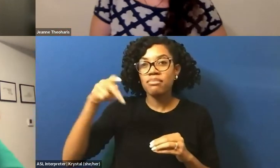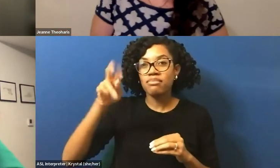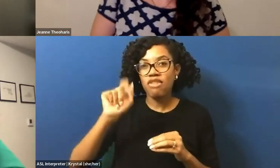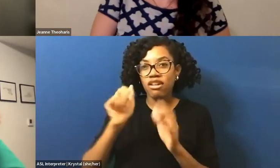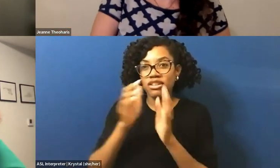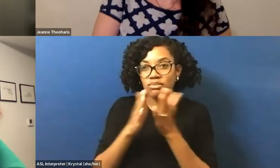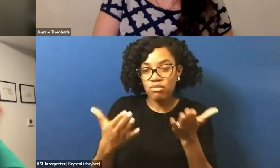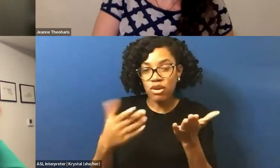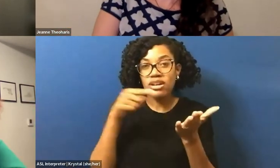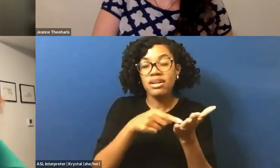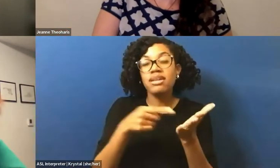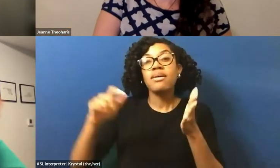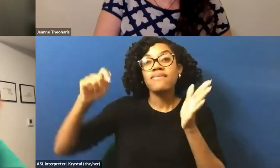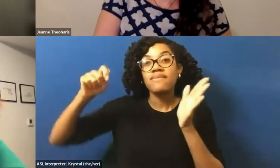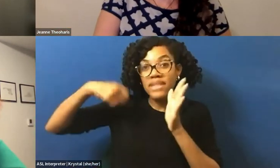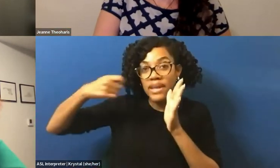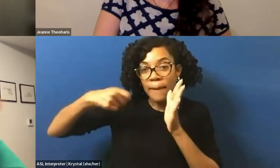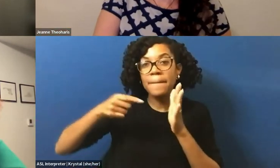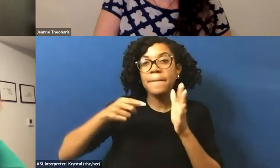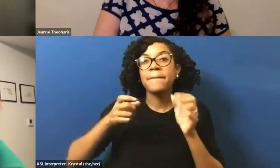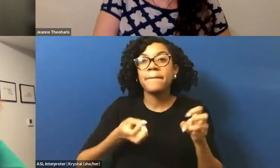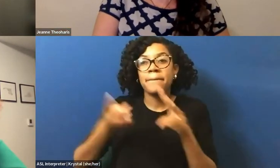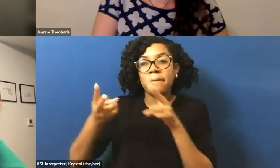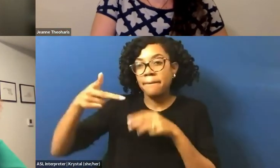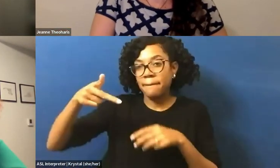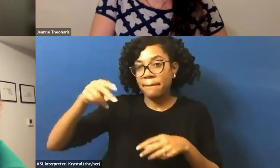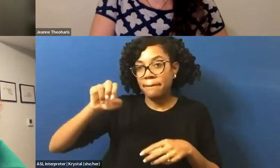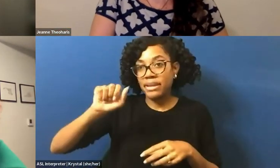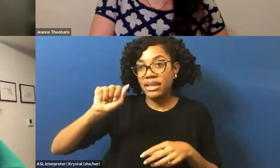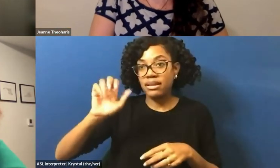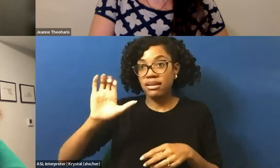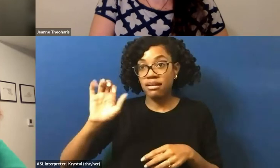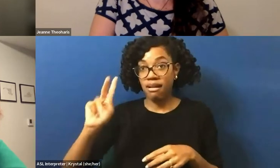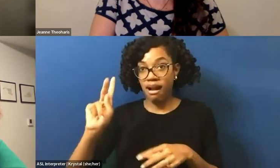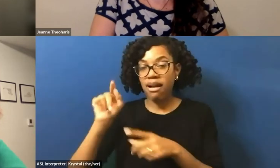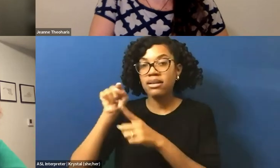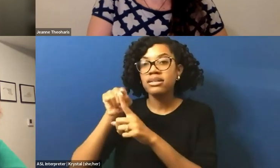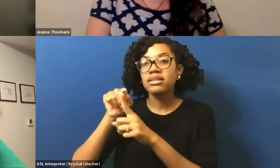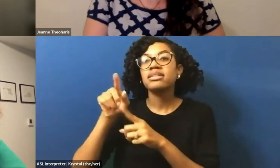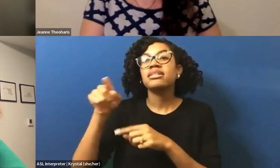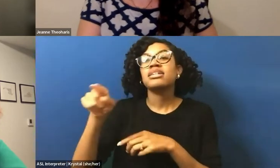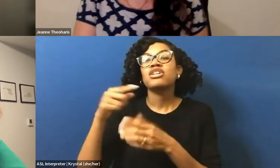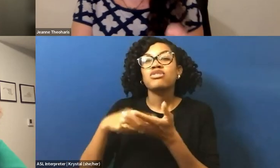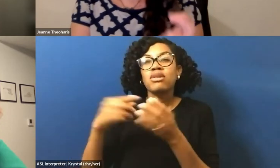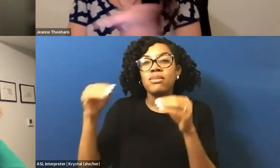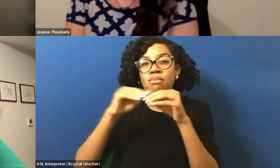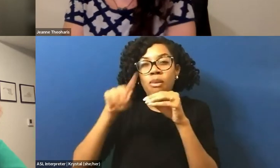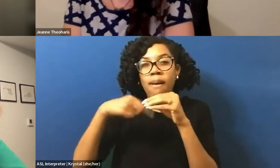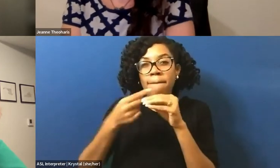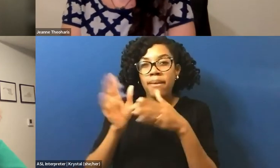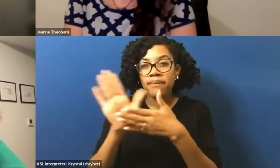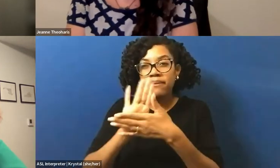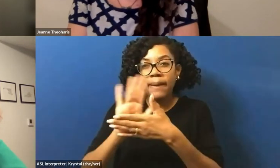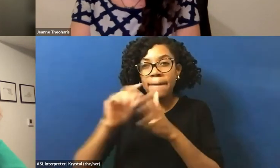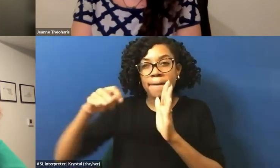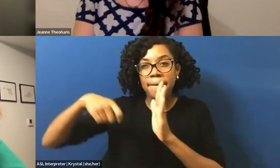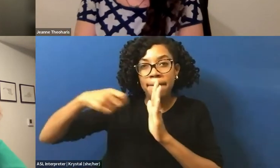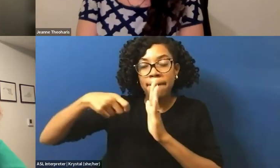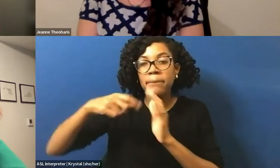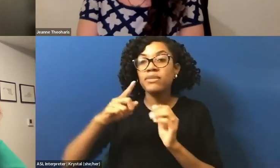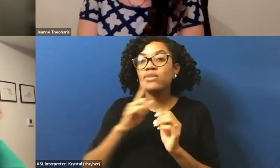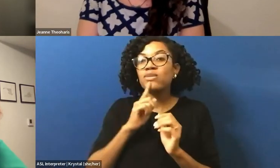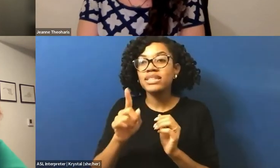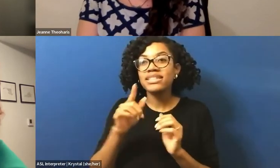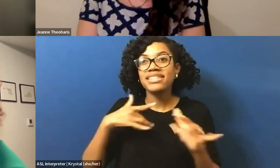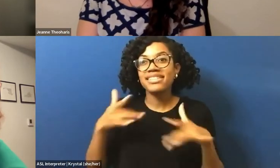on Democracy Now! To talk more about the film. So excited about not only the film, but the lessons that will